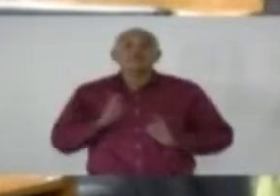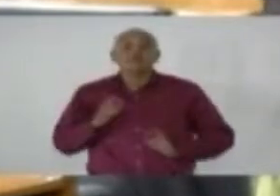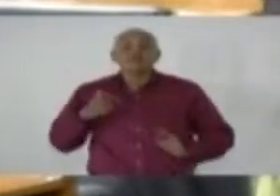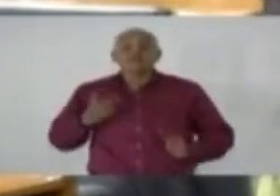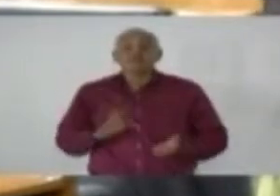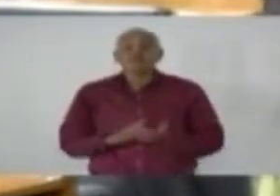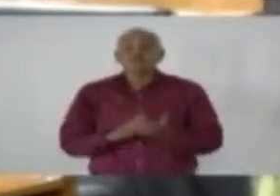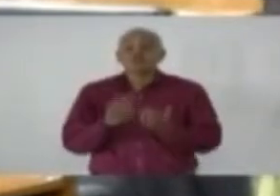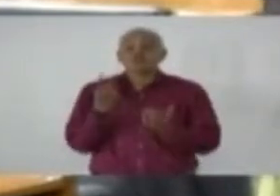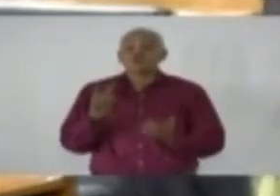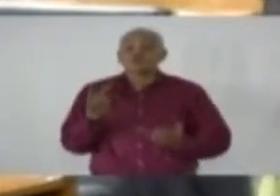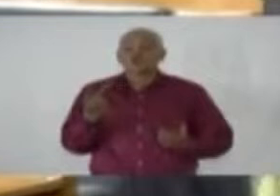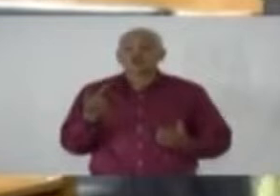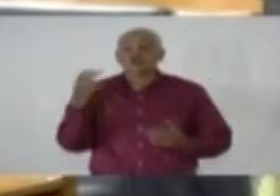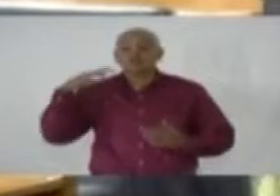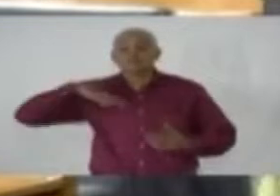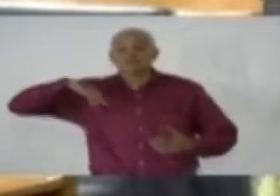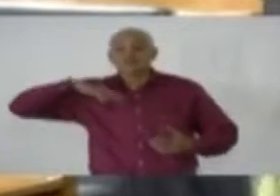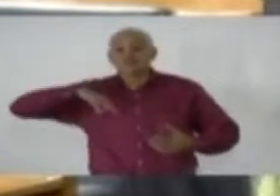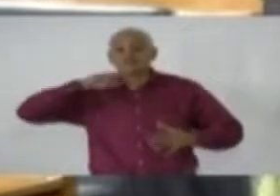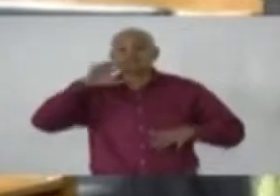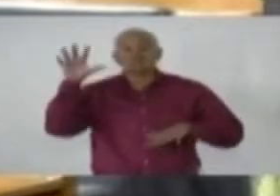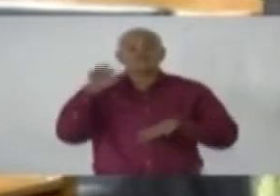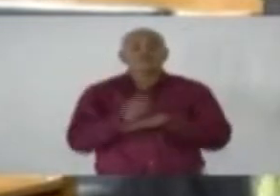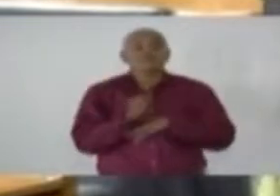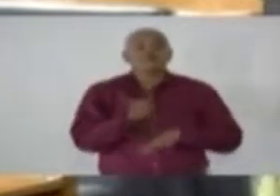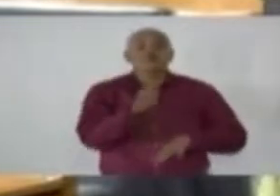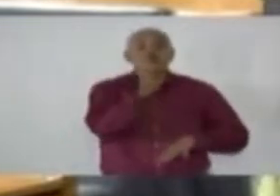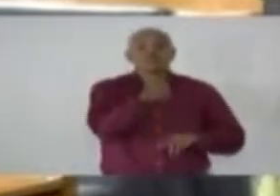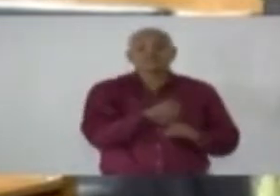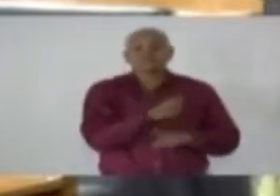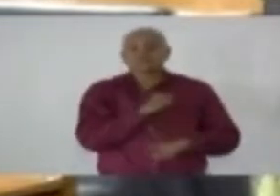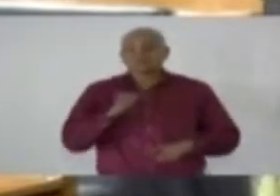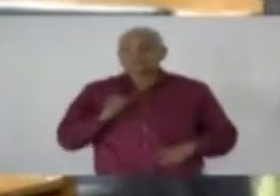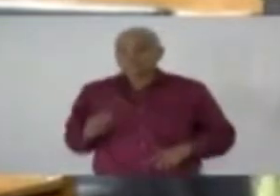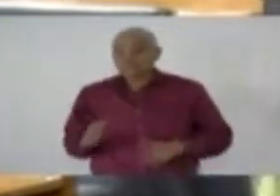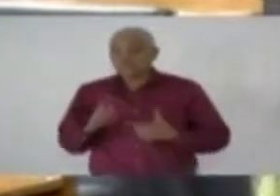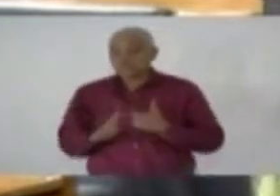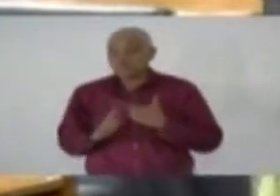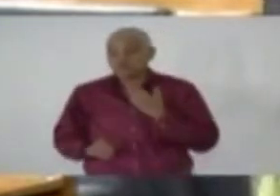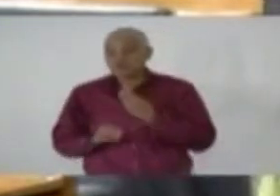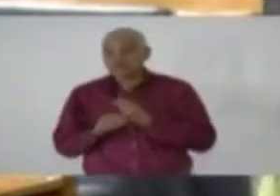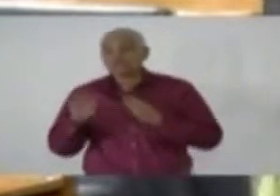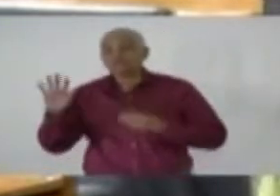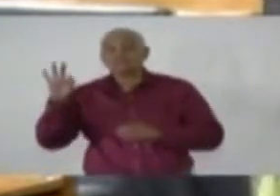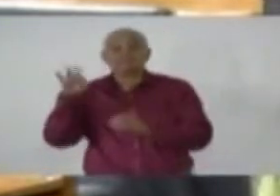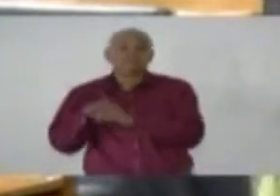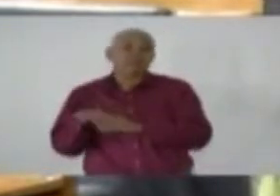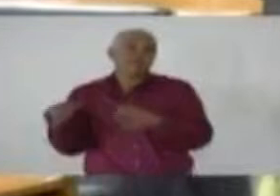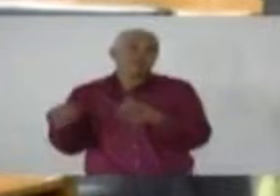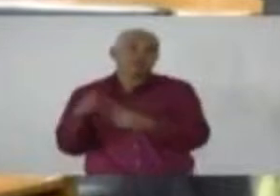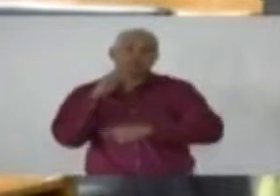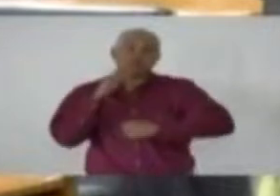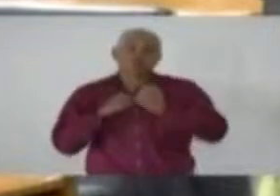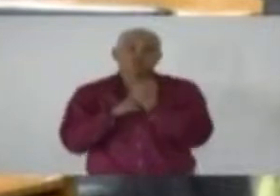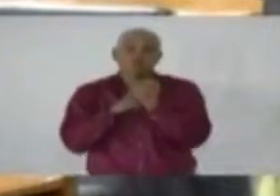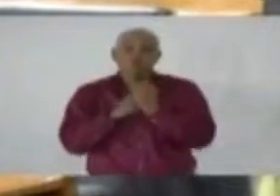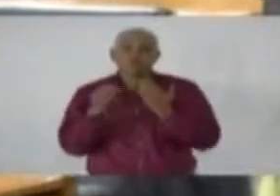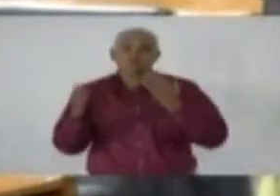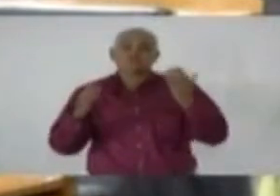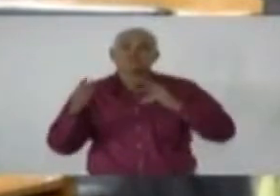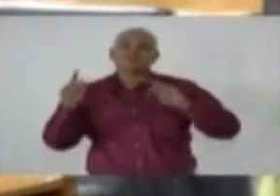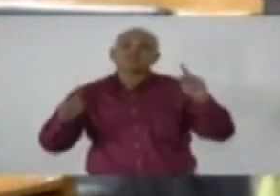double privilege of the appointment as a senator and to his cabinet to serve the people of